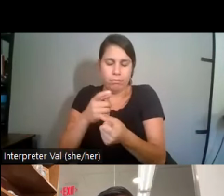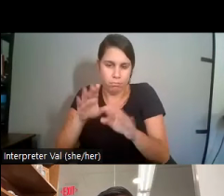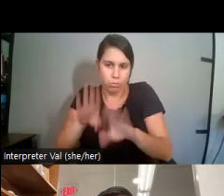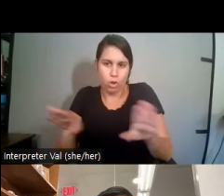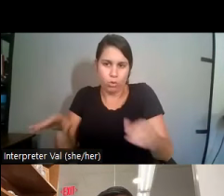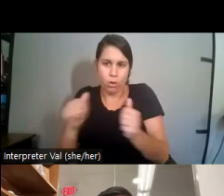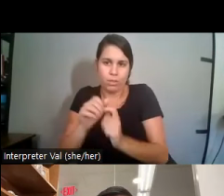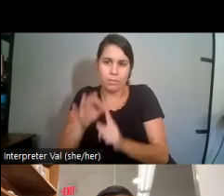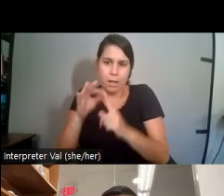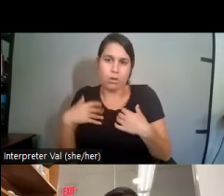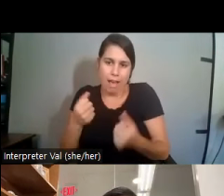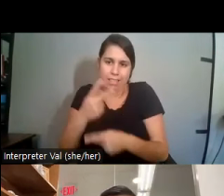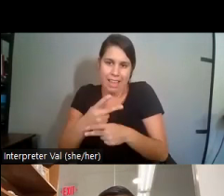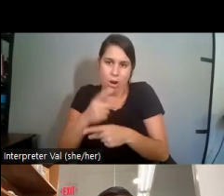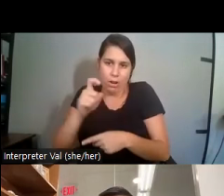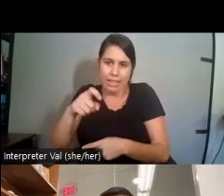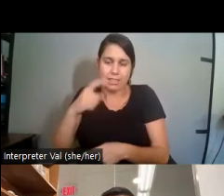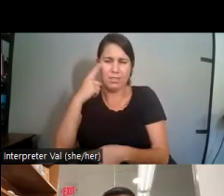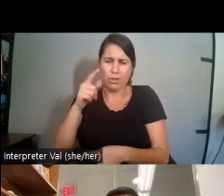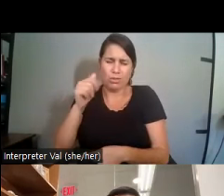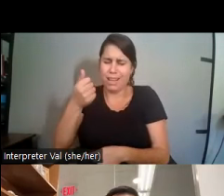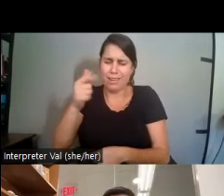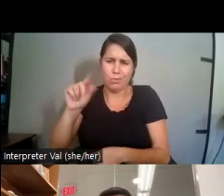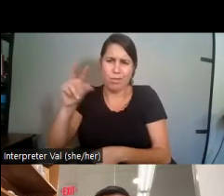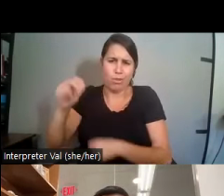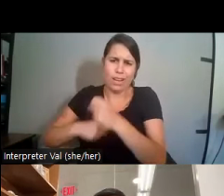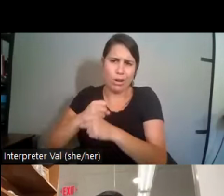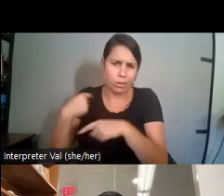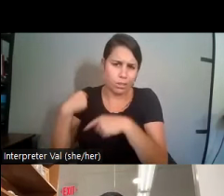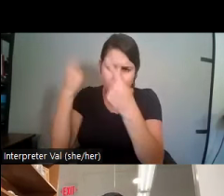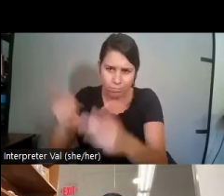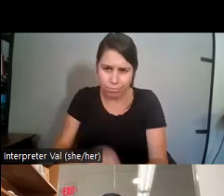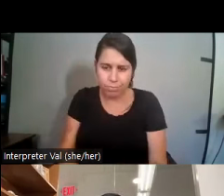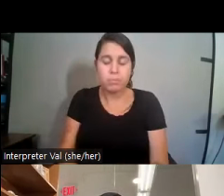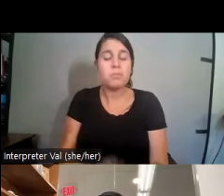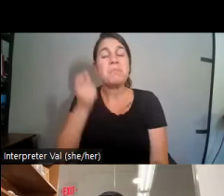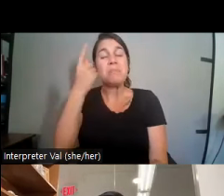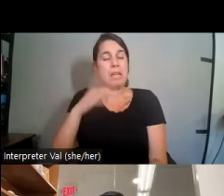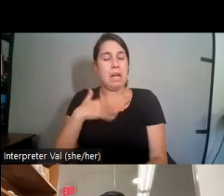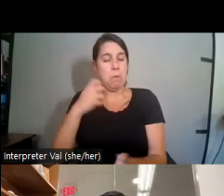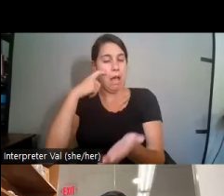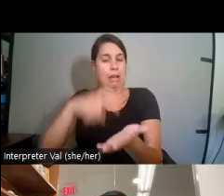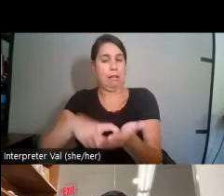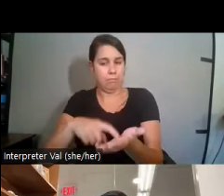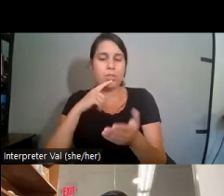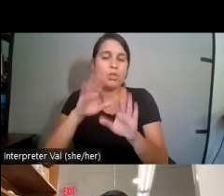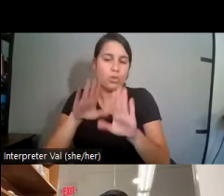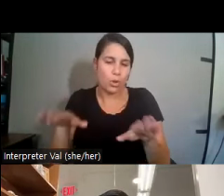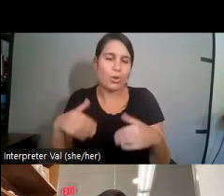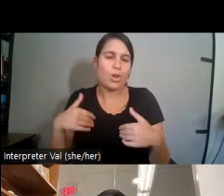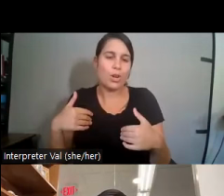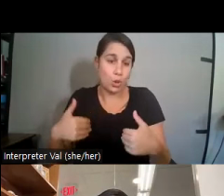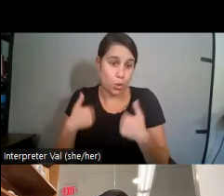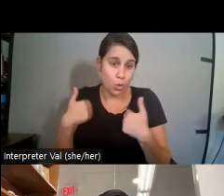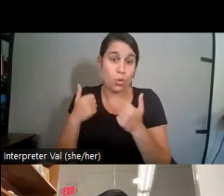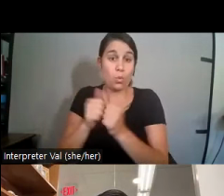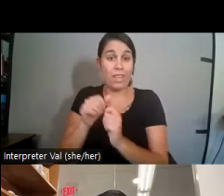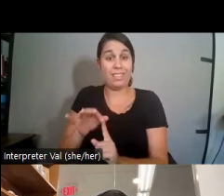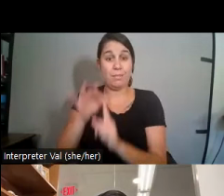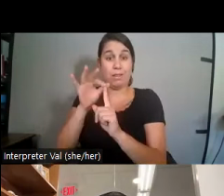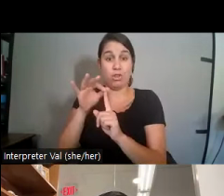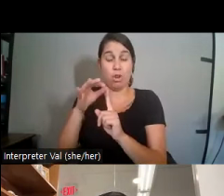dating many, many decades. I do want to acknowledge that children used to special healthcare needs is a term that's